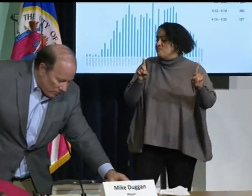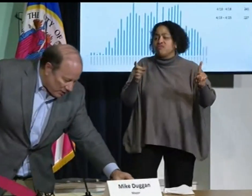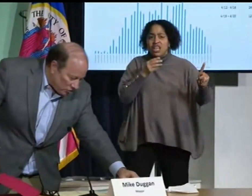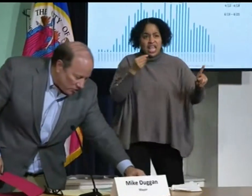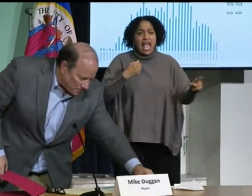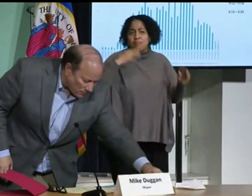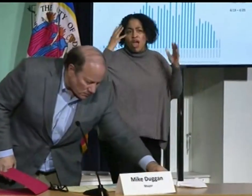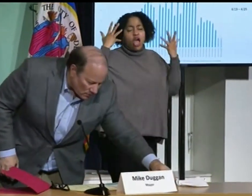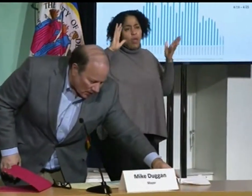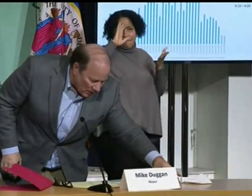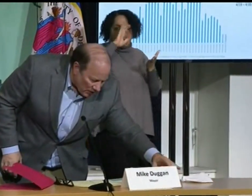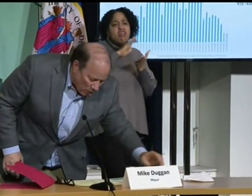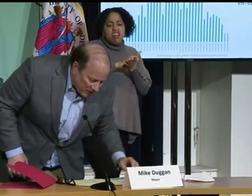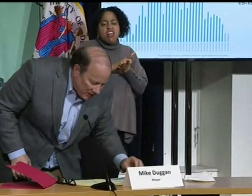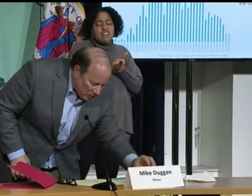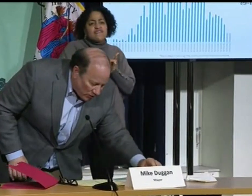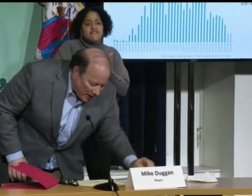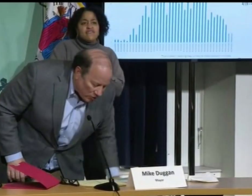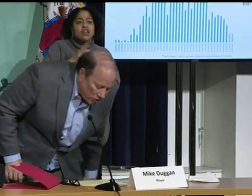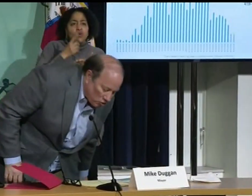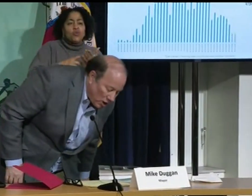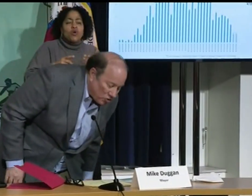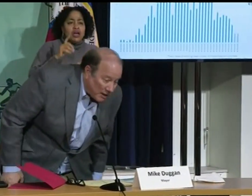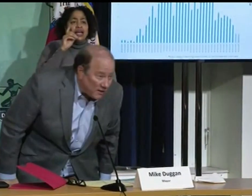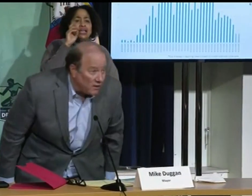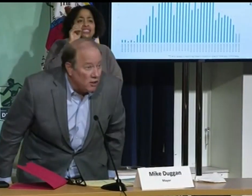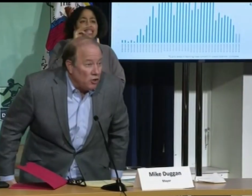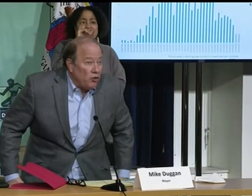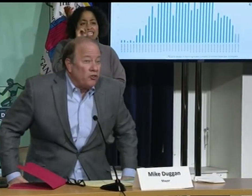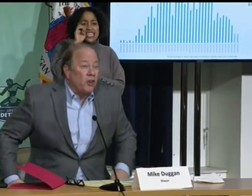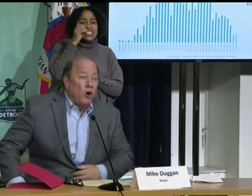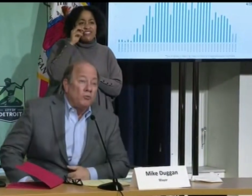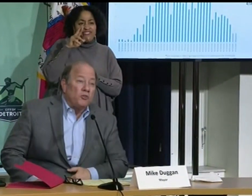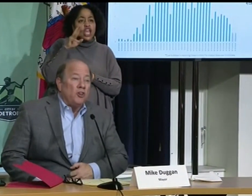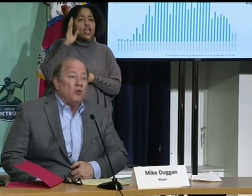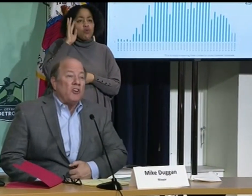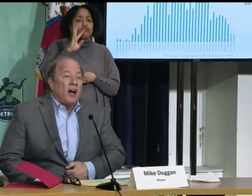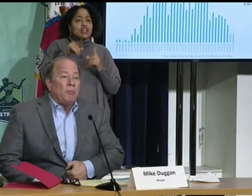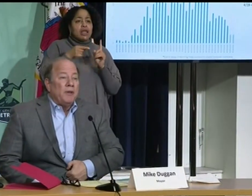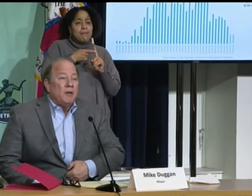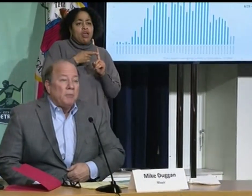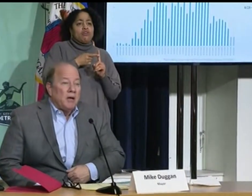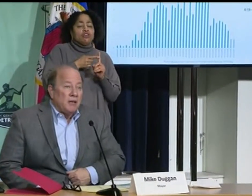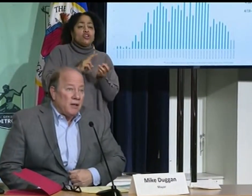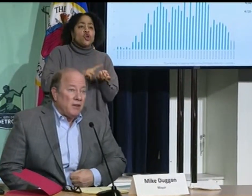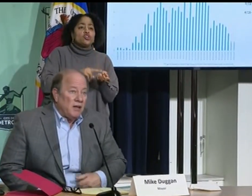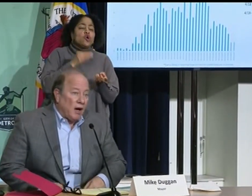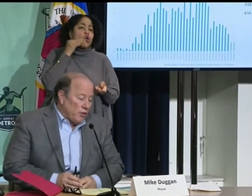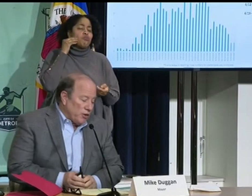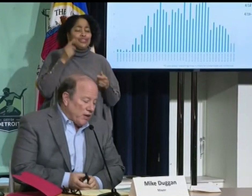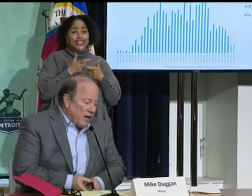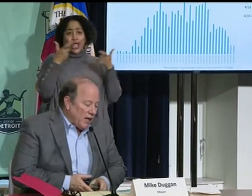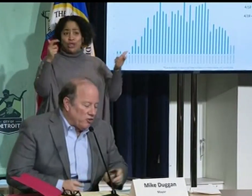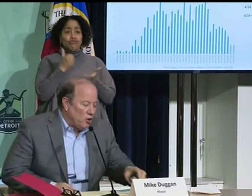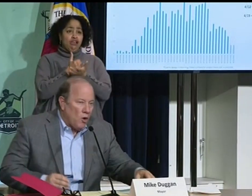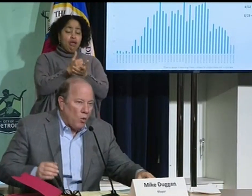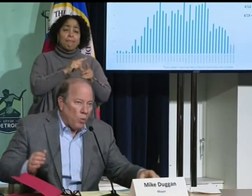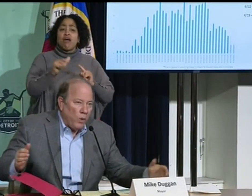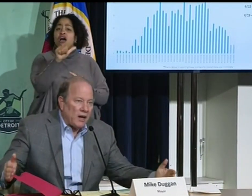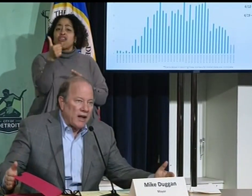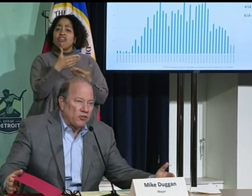I'm convinced that what Denise Fair is going to talk to you about in the nursing homes was a huge help. But the other thing